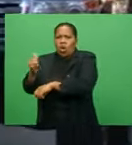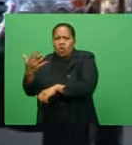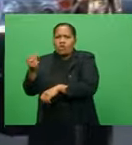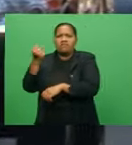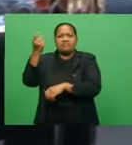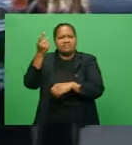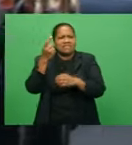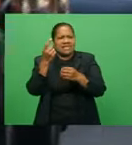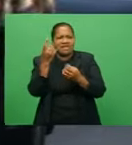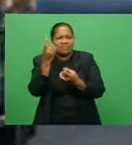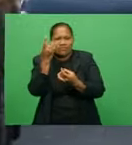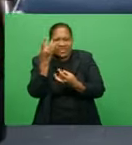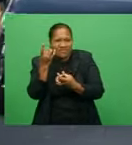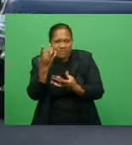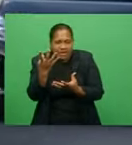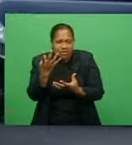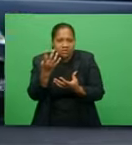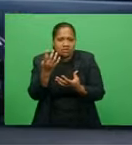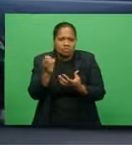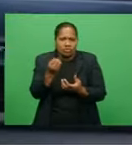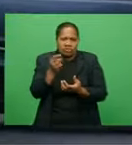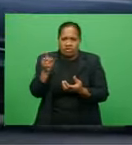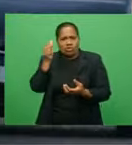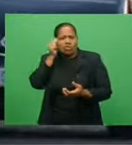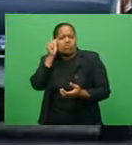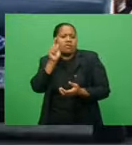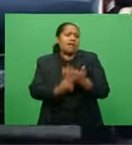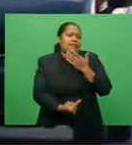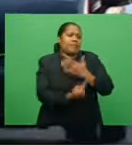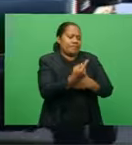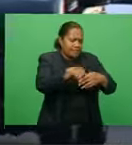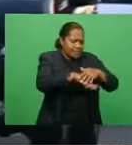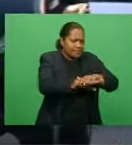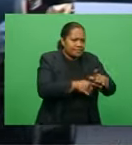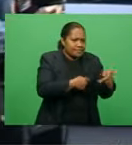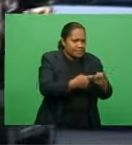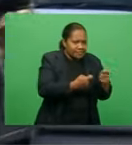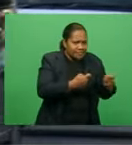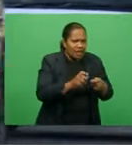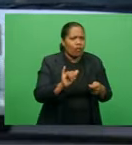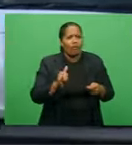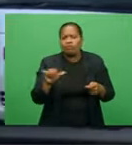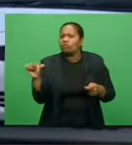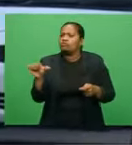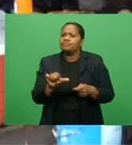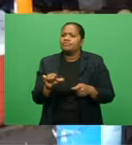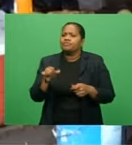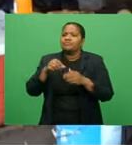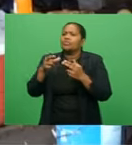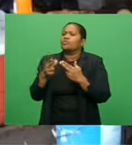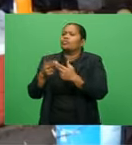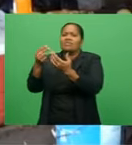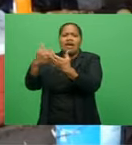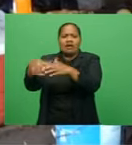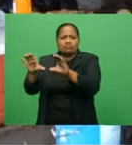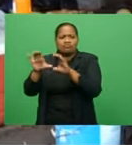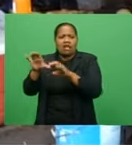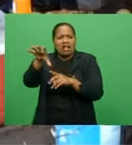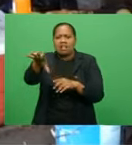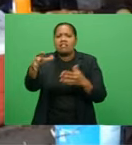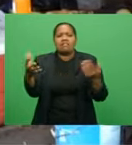regular basis, so that they know what is happening in the markets, or should it be with the municipal council? Kumar says